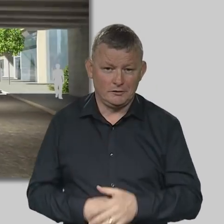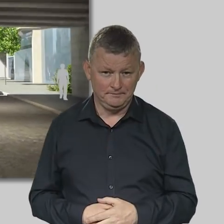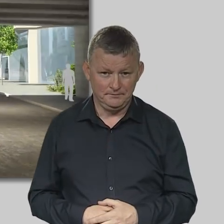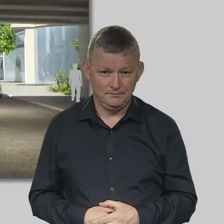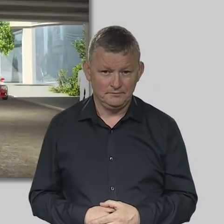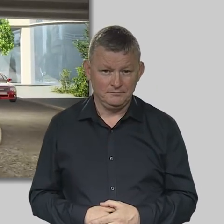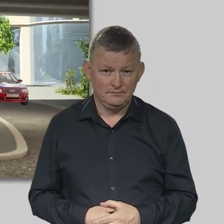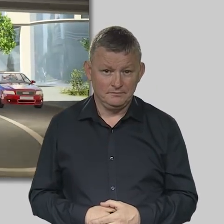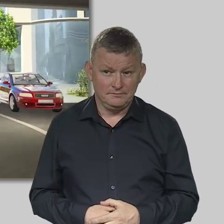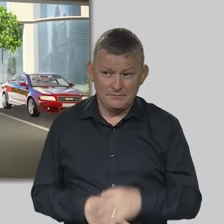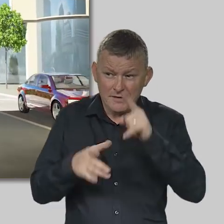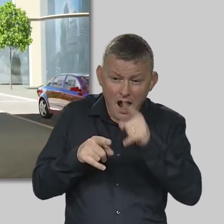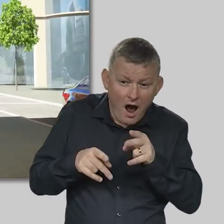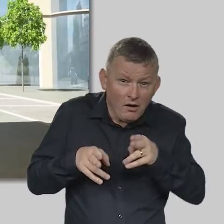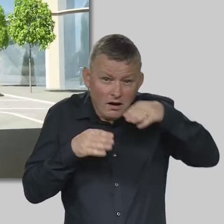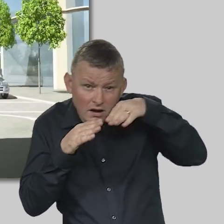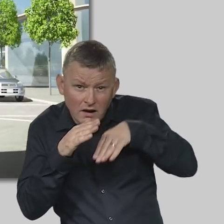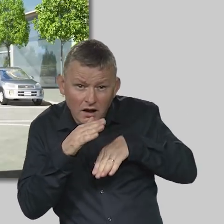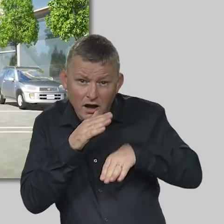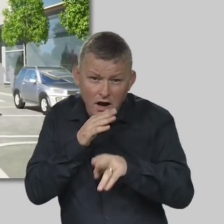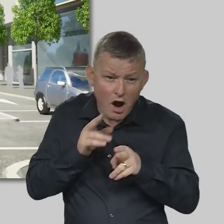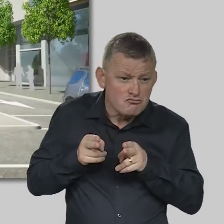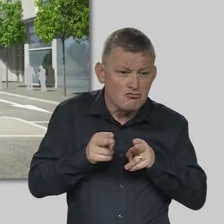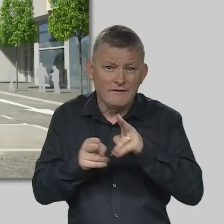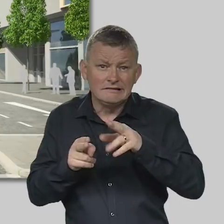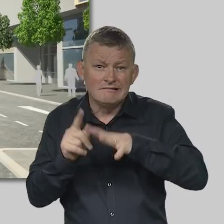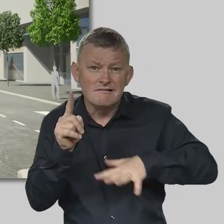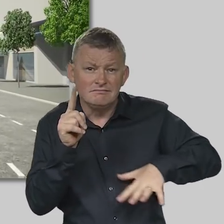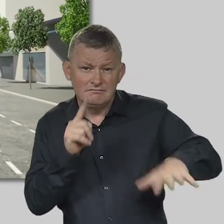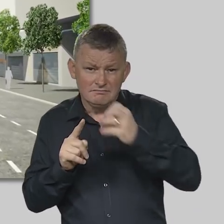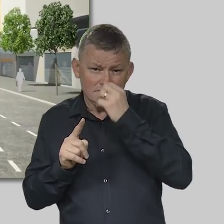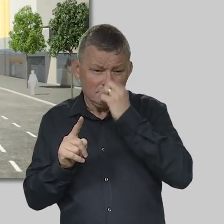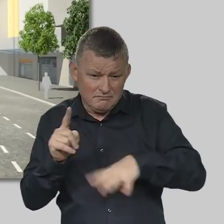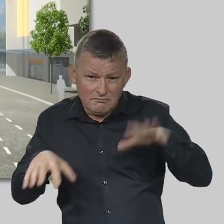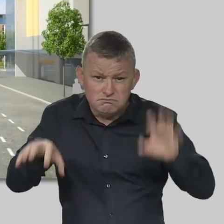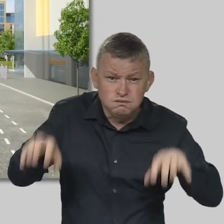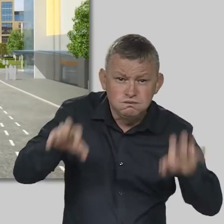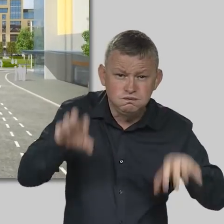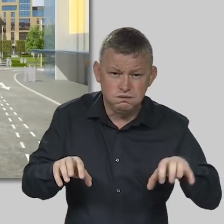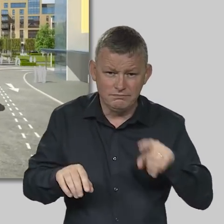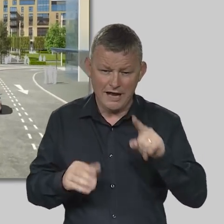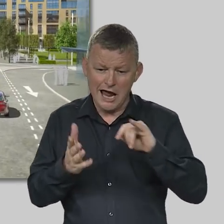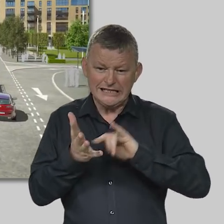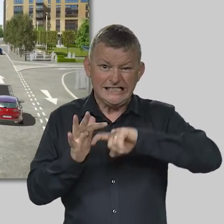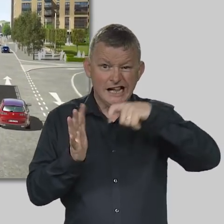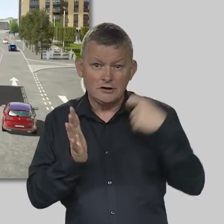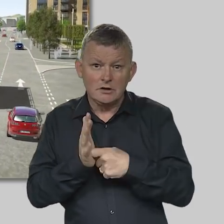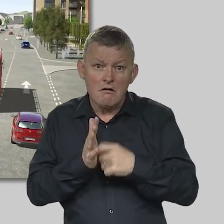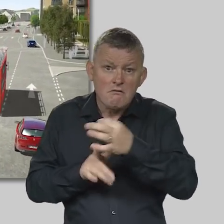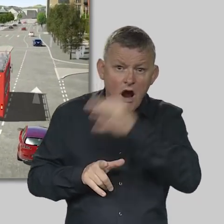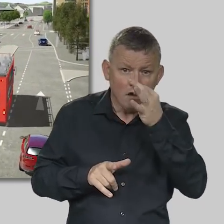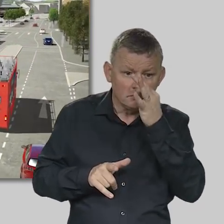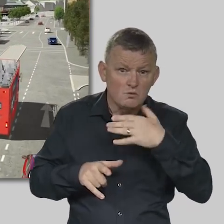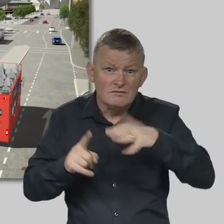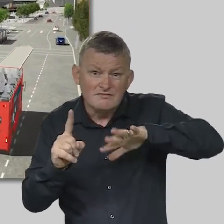Now we have reached the impressive Riverside Esplanade, the southern boulevard. This lies south of Slessor Gardens, with Waterfront Place